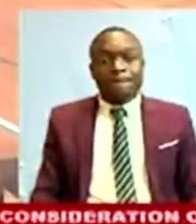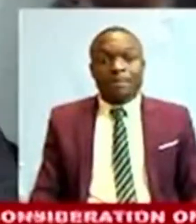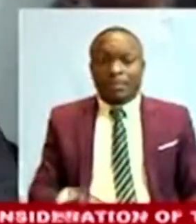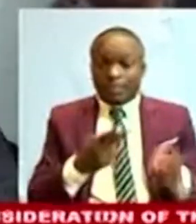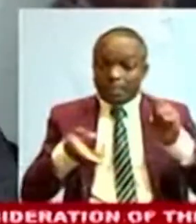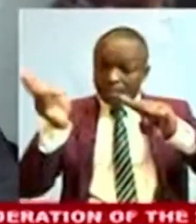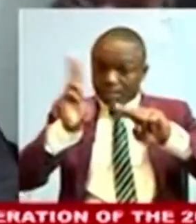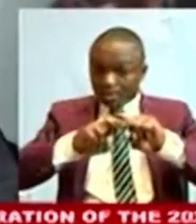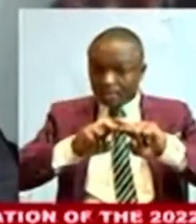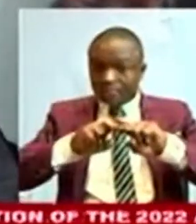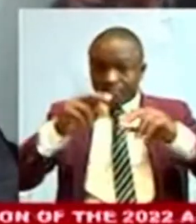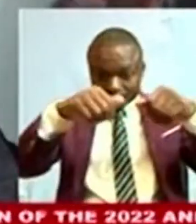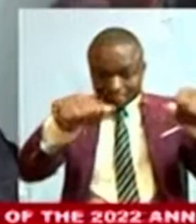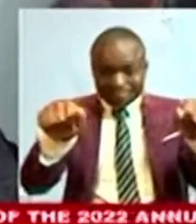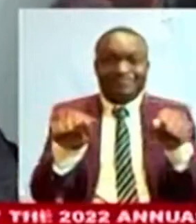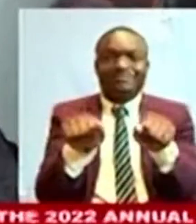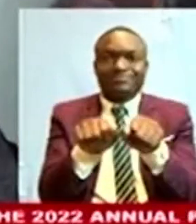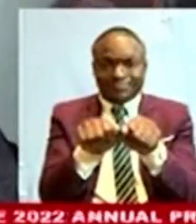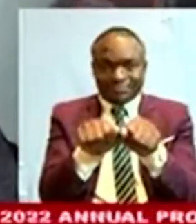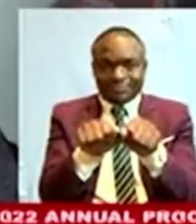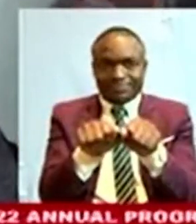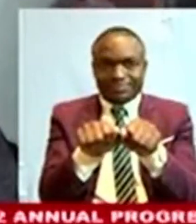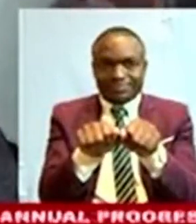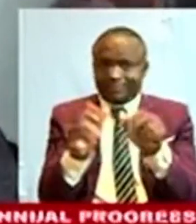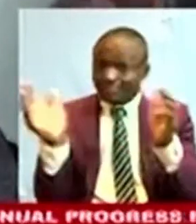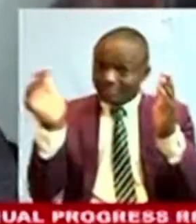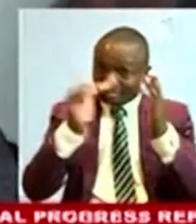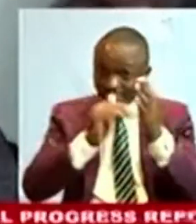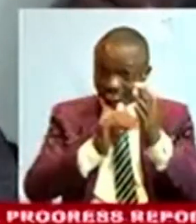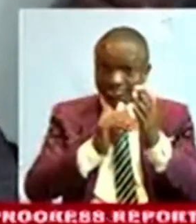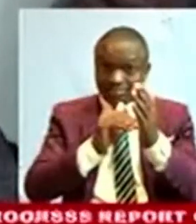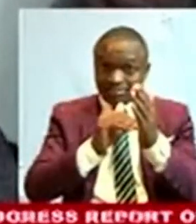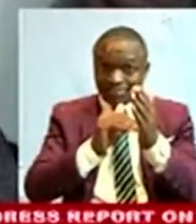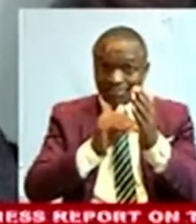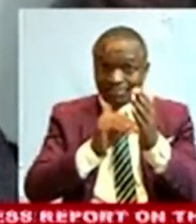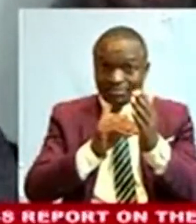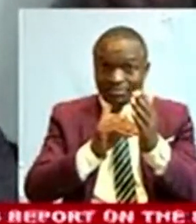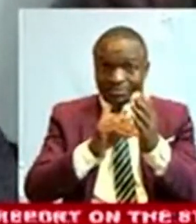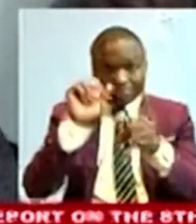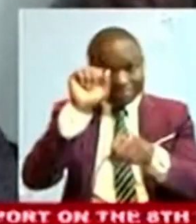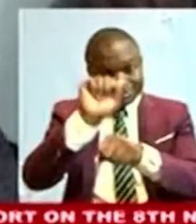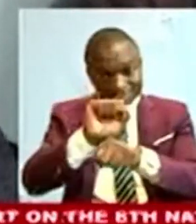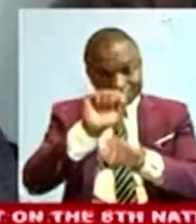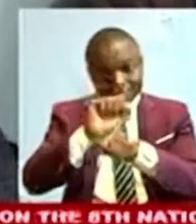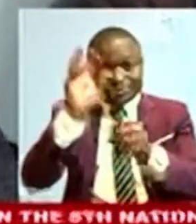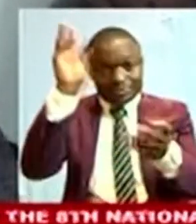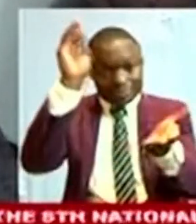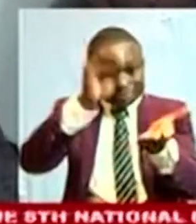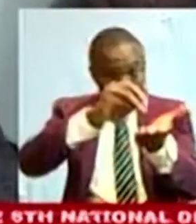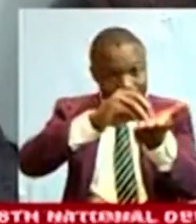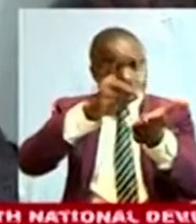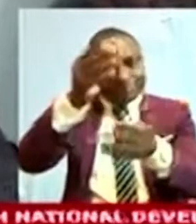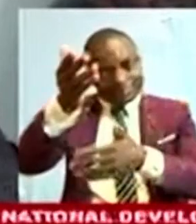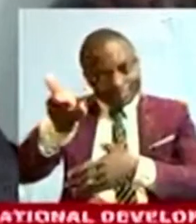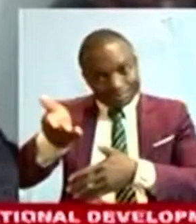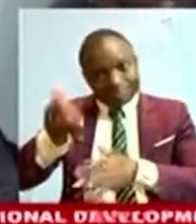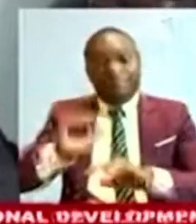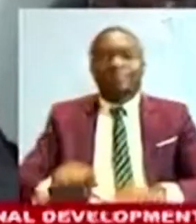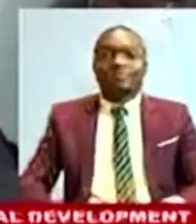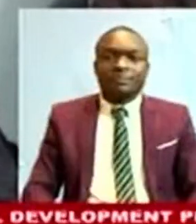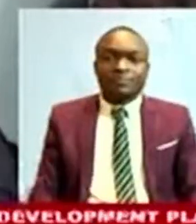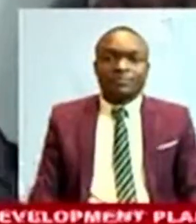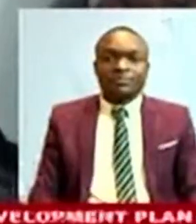the sites. Oh, yeah. Again, there are efforts that we have put in place. I think recently you